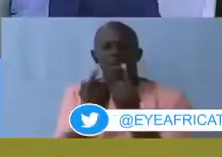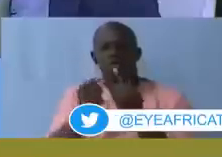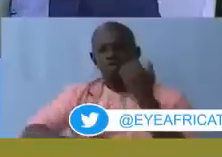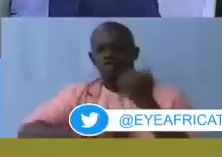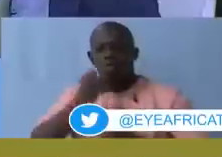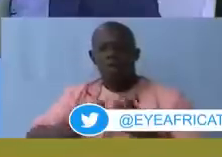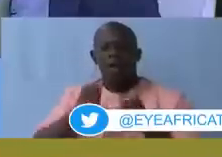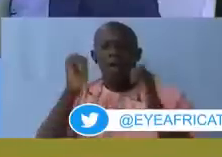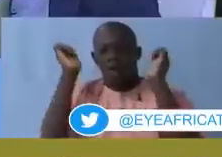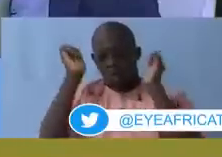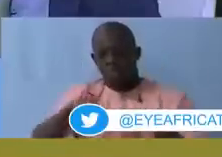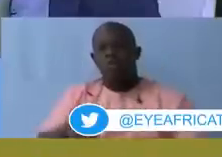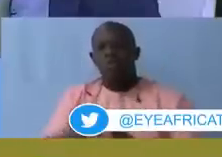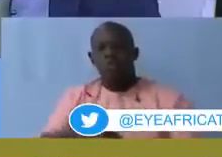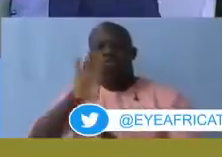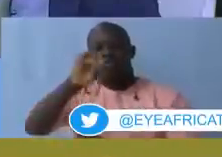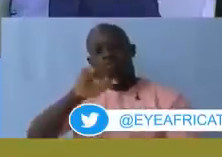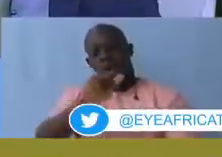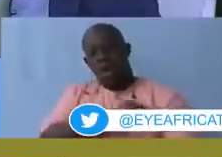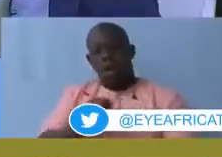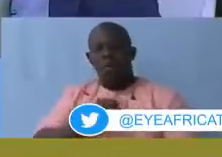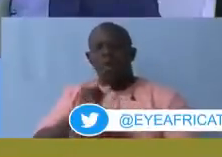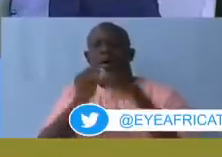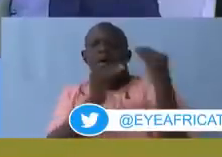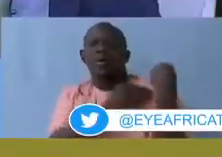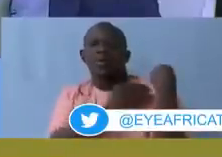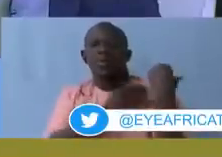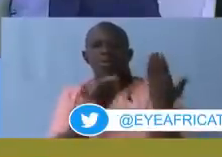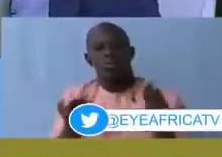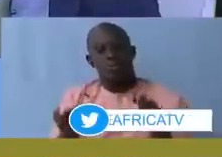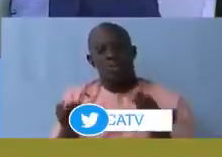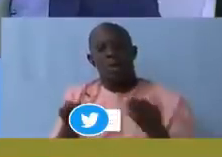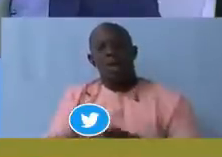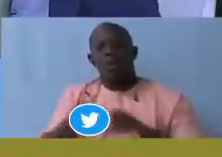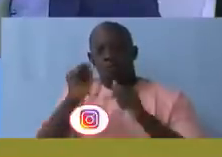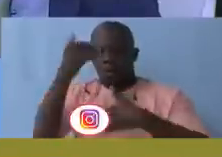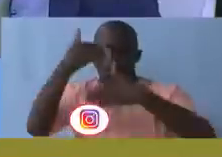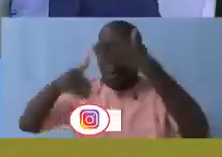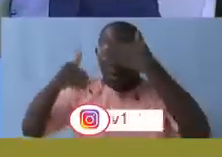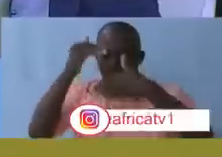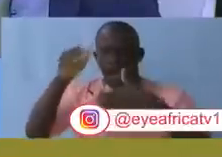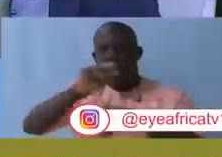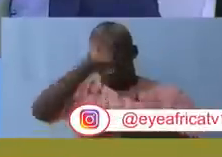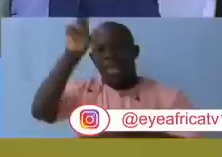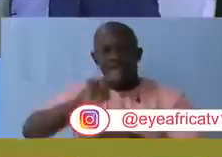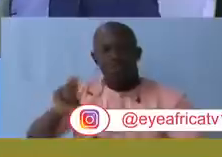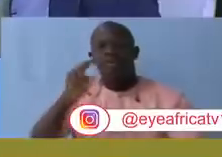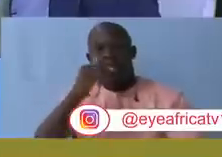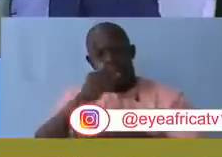so that we can execute our responsibilities to build that nation.